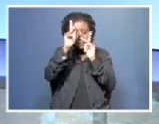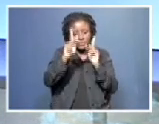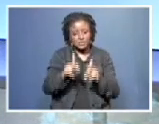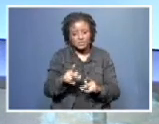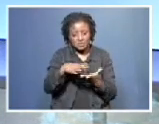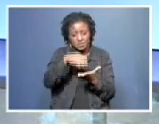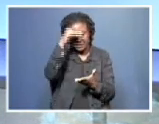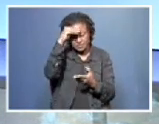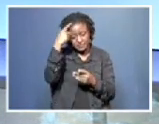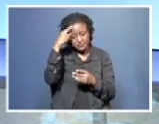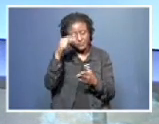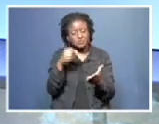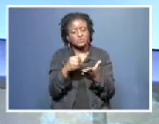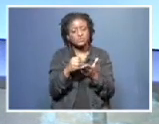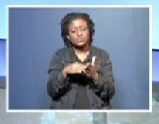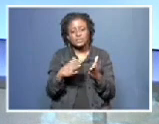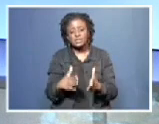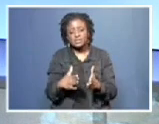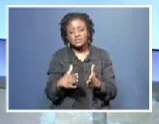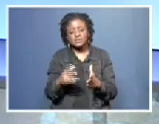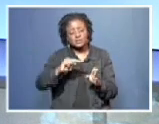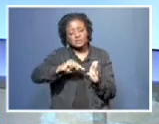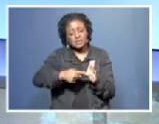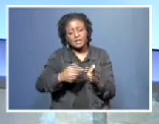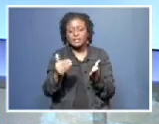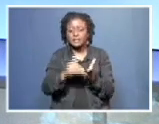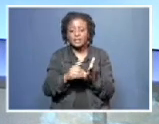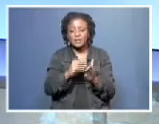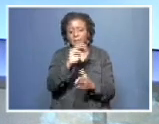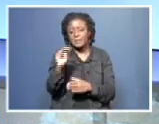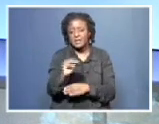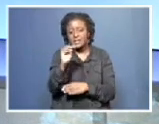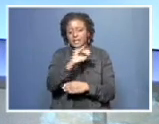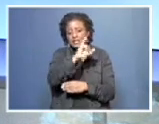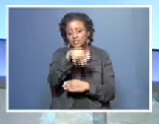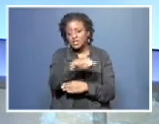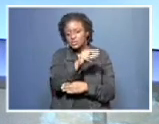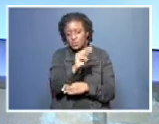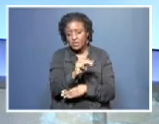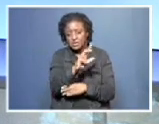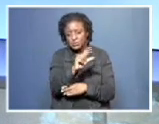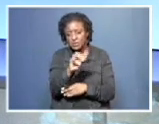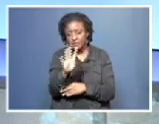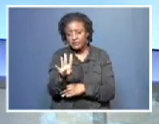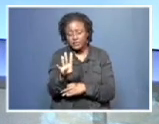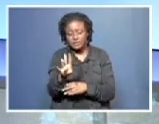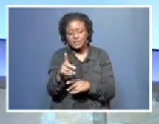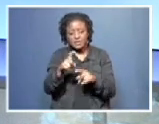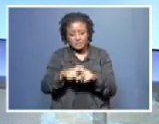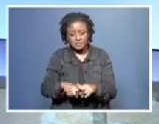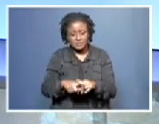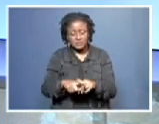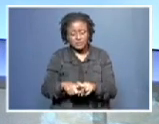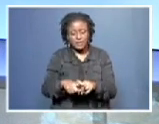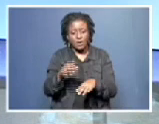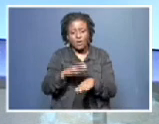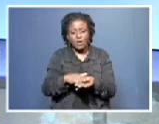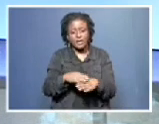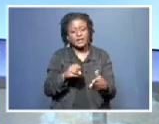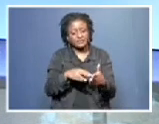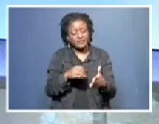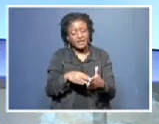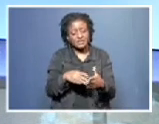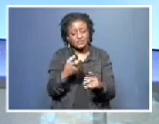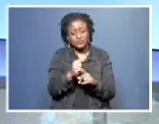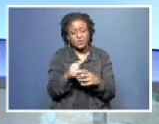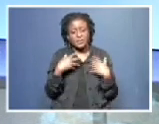learning for students across the Bahamas will resume this Monday, January 24th. The decision based on the advice from health officials.